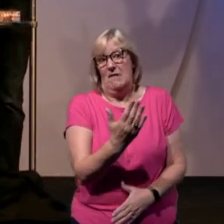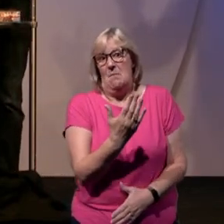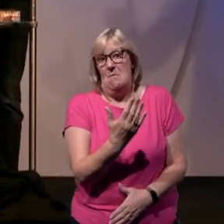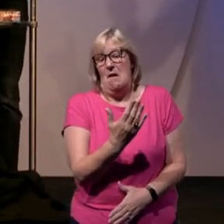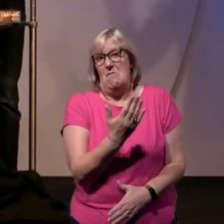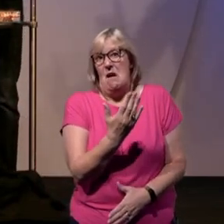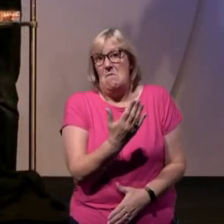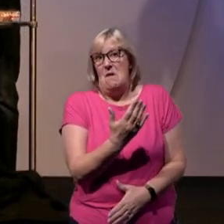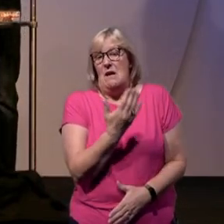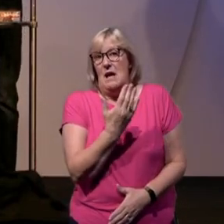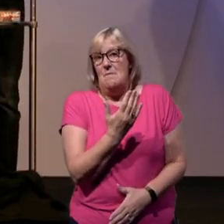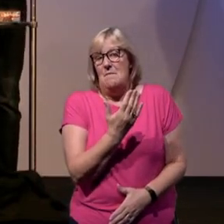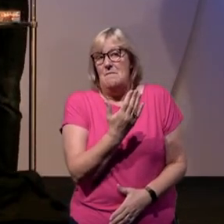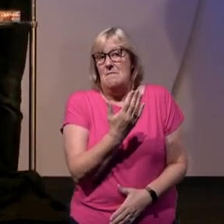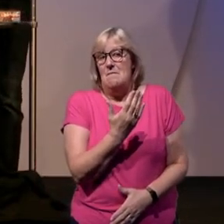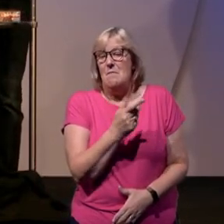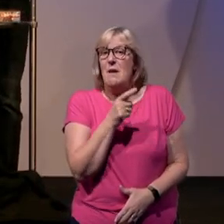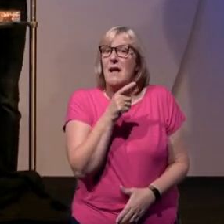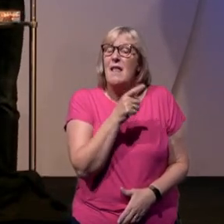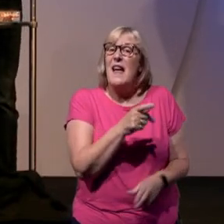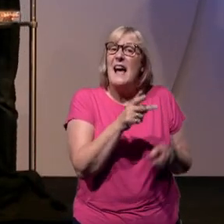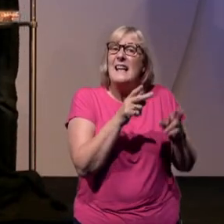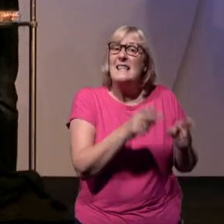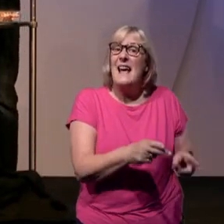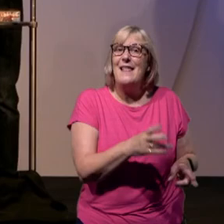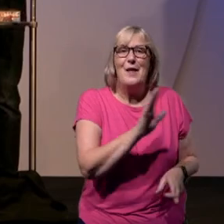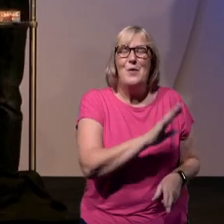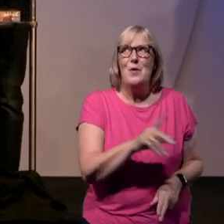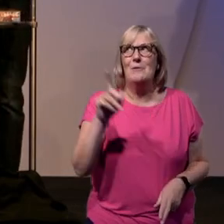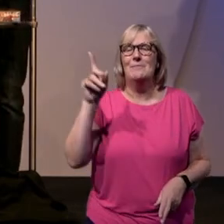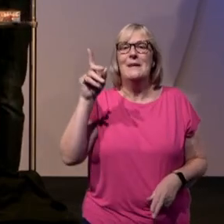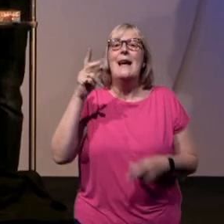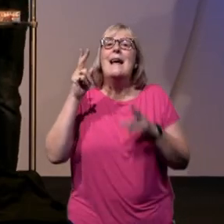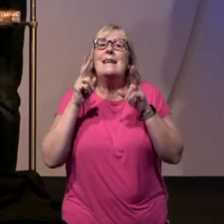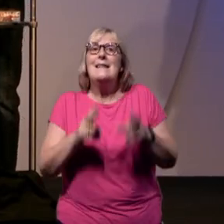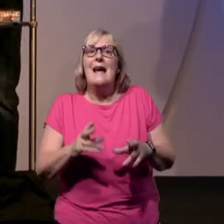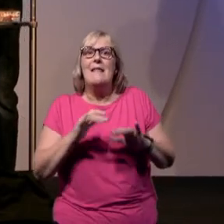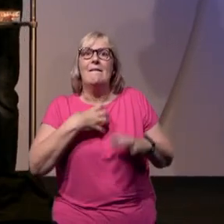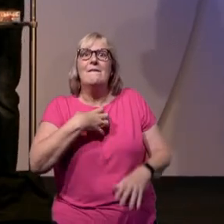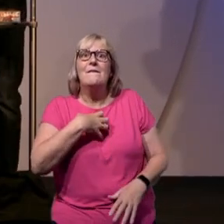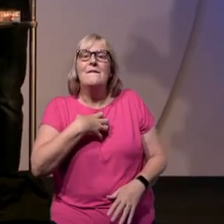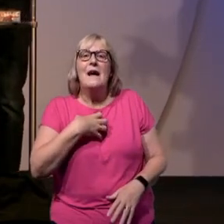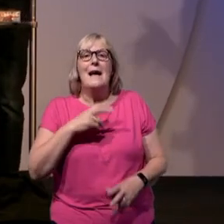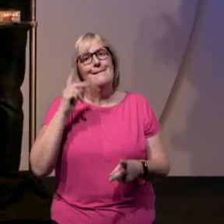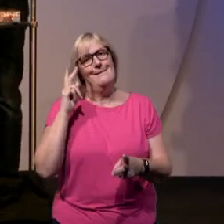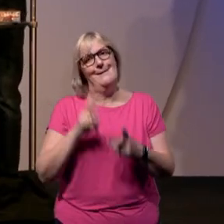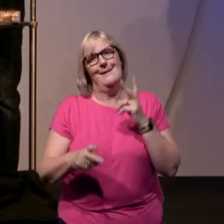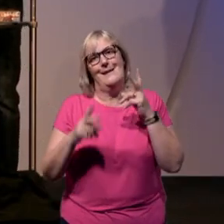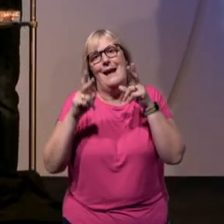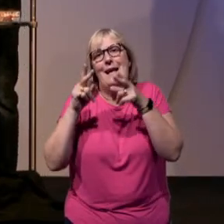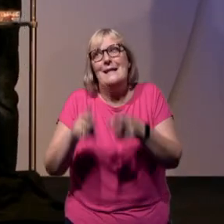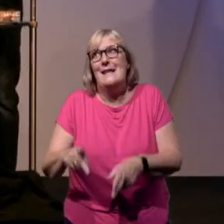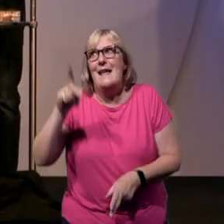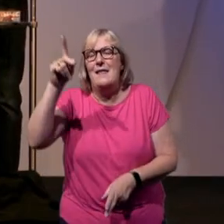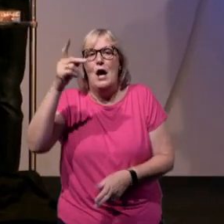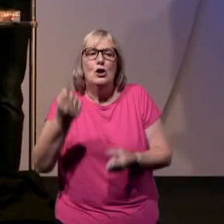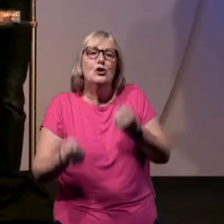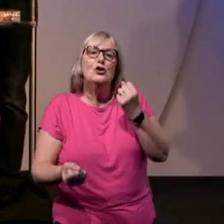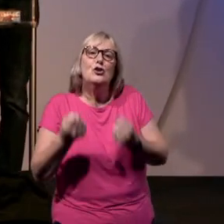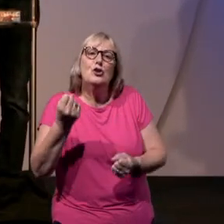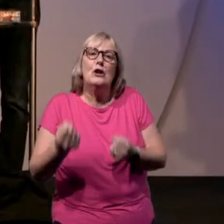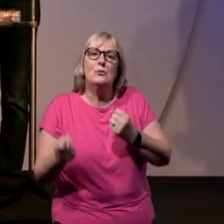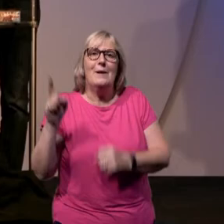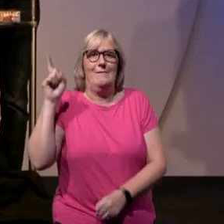death to really fear is the day of judgment before God, the second death, the lake of fire, as it's